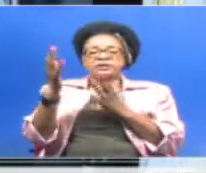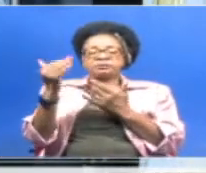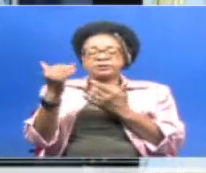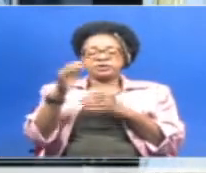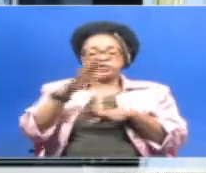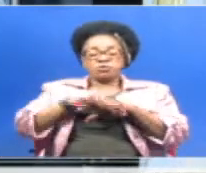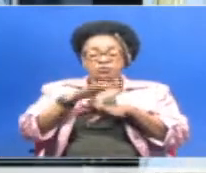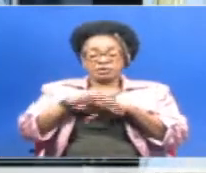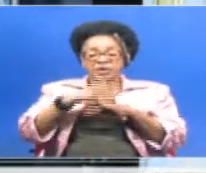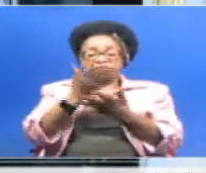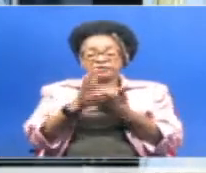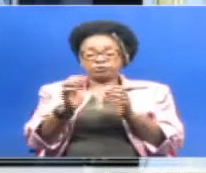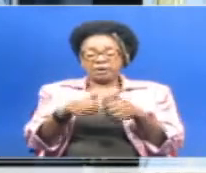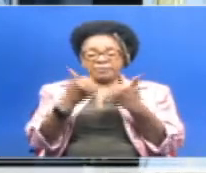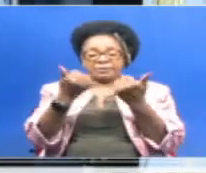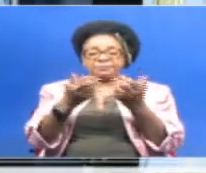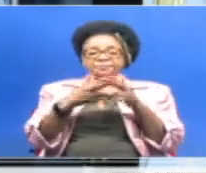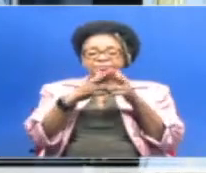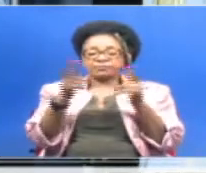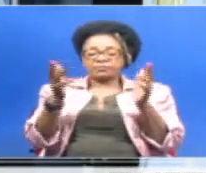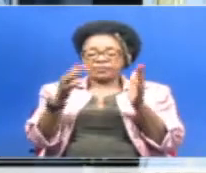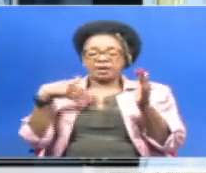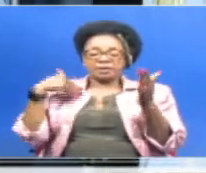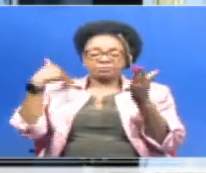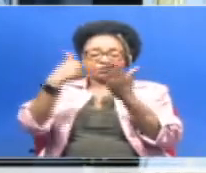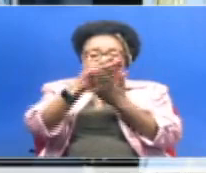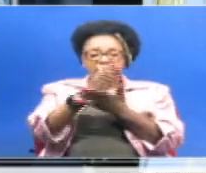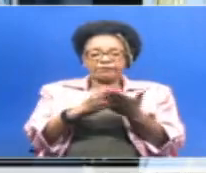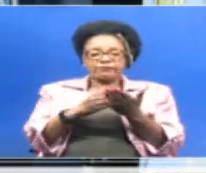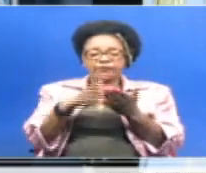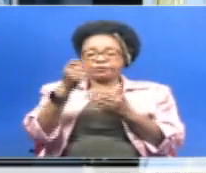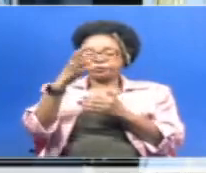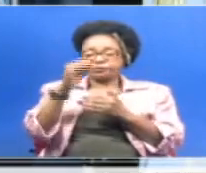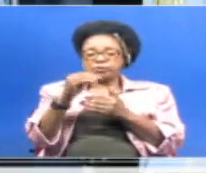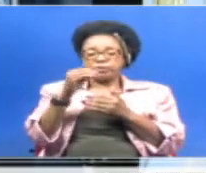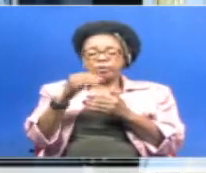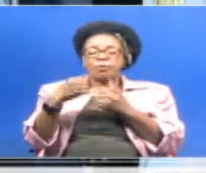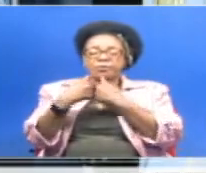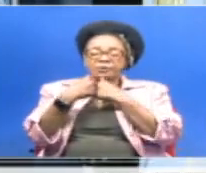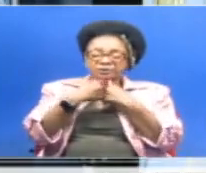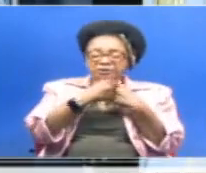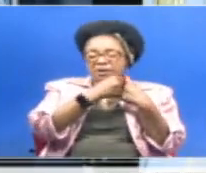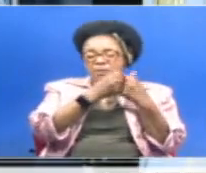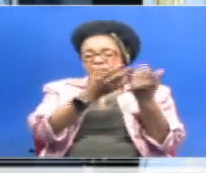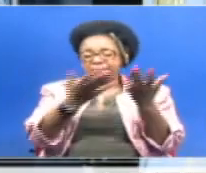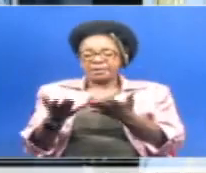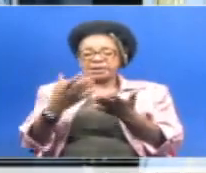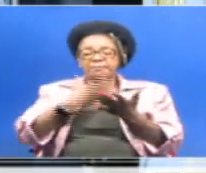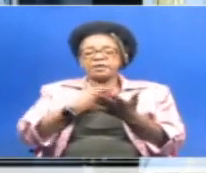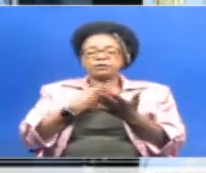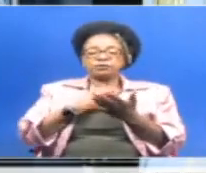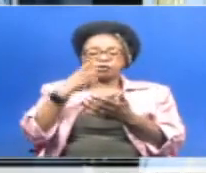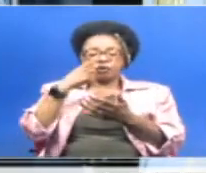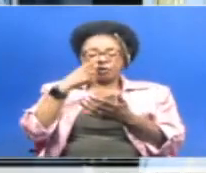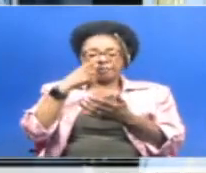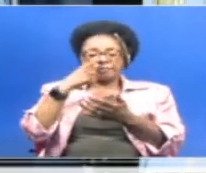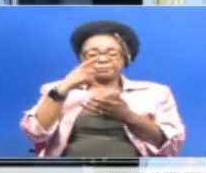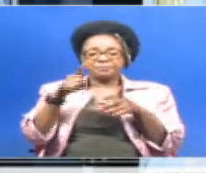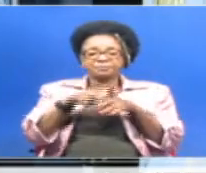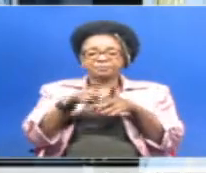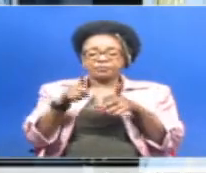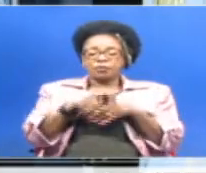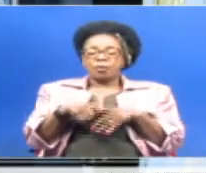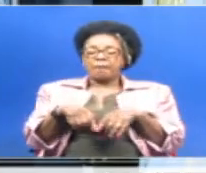huko tukianzia na mile up to half. So we hope tutaenda kungangana tulete medals nyumbani na to break records. Ma